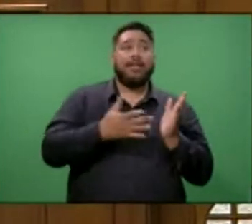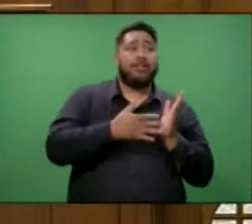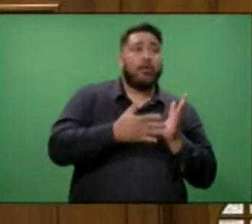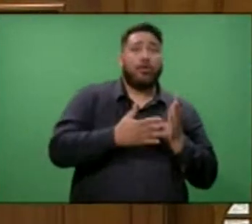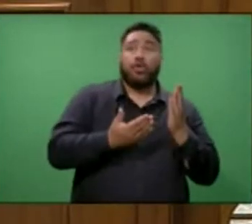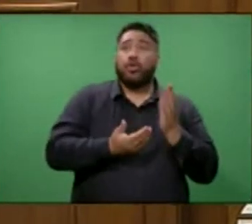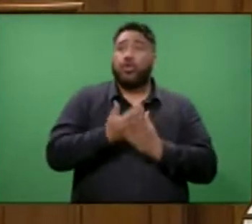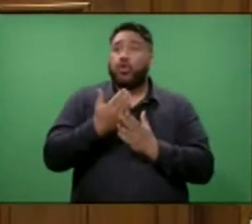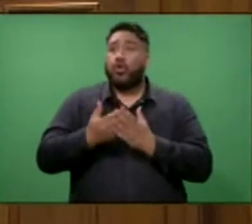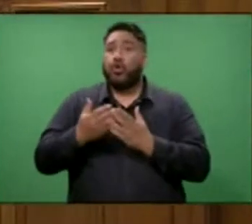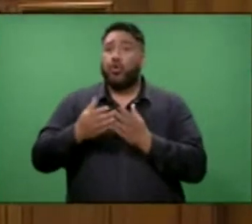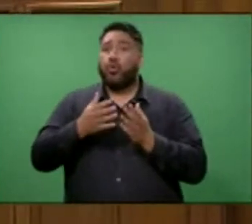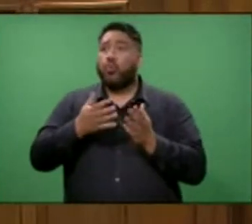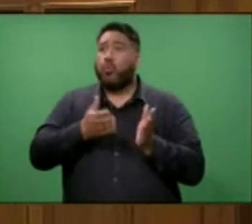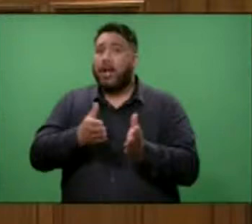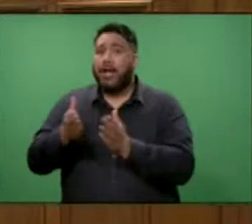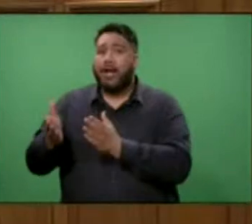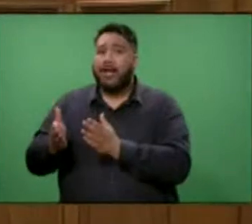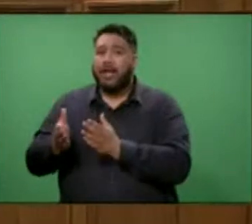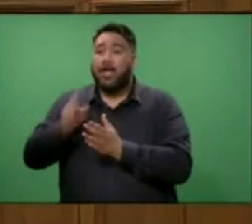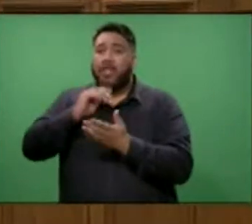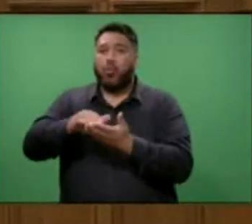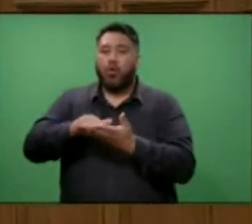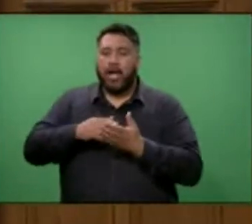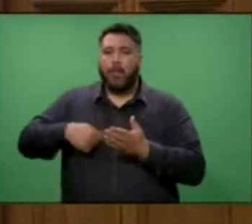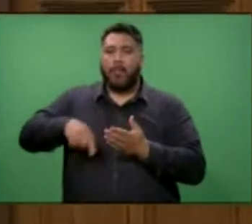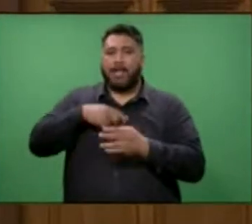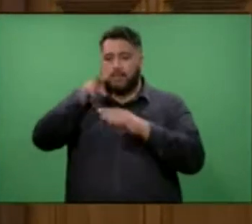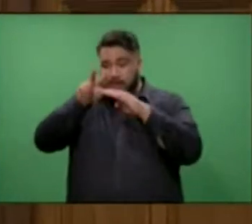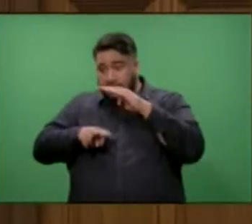to expand the reach of our early warning system.